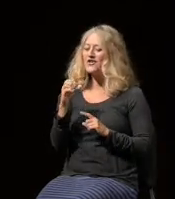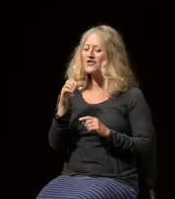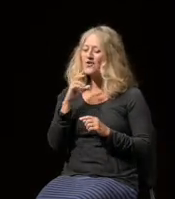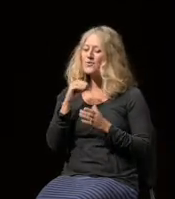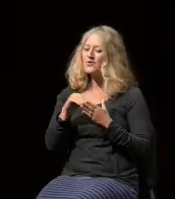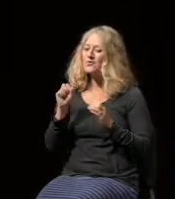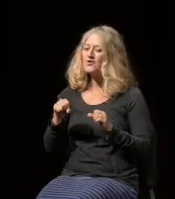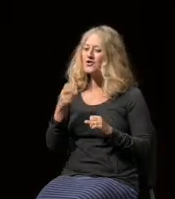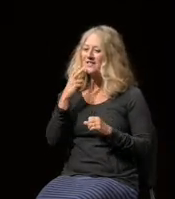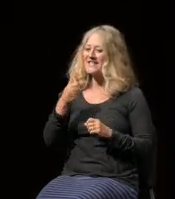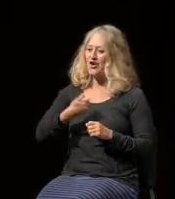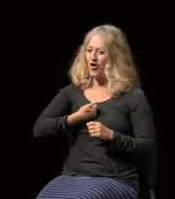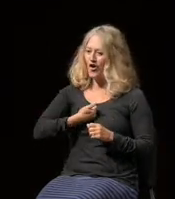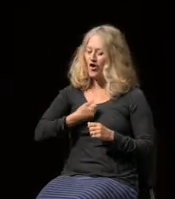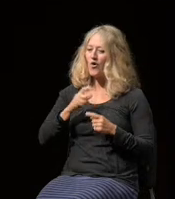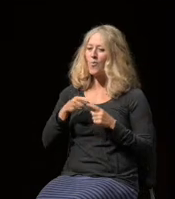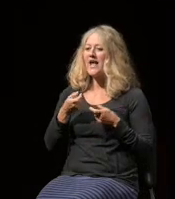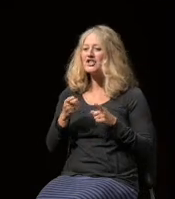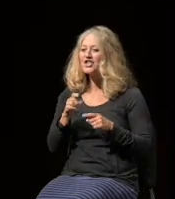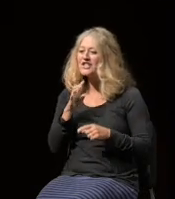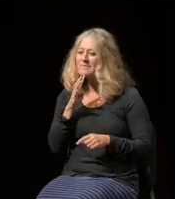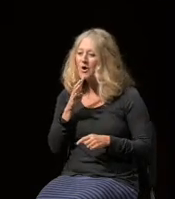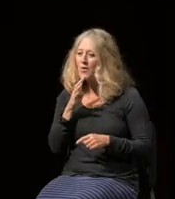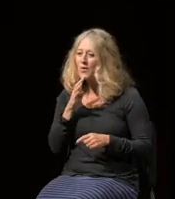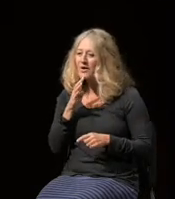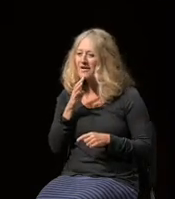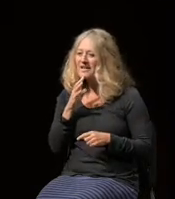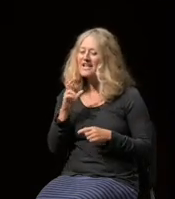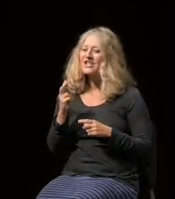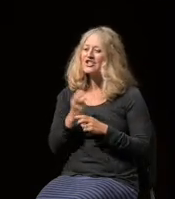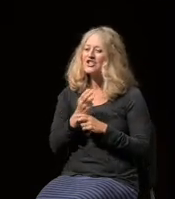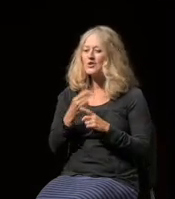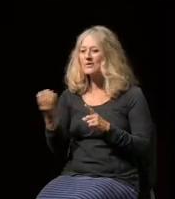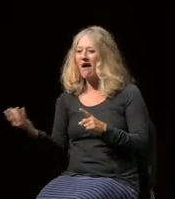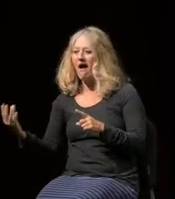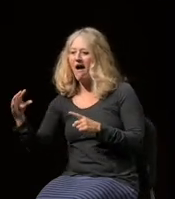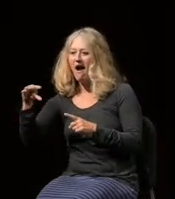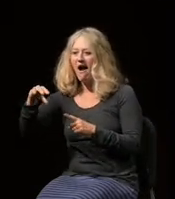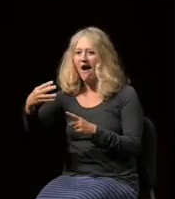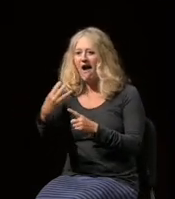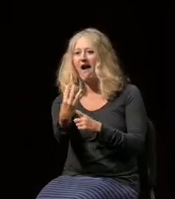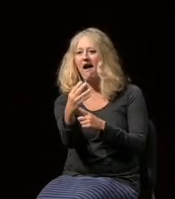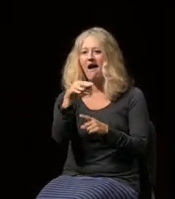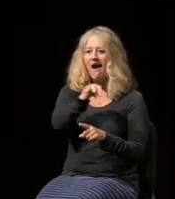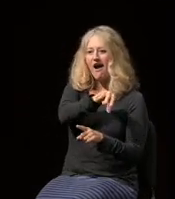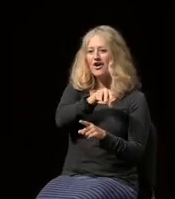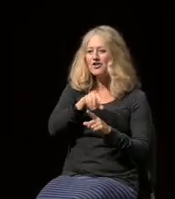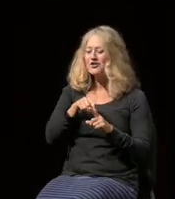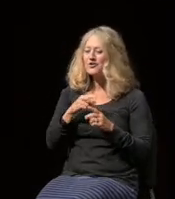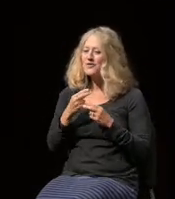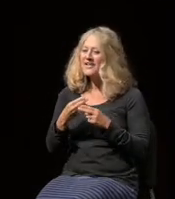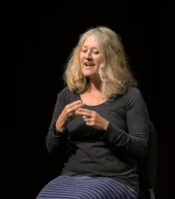spoke to them. She used those 5 cameras to give her students not a